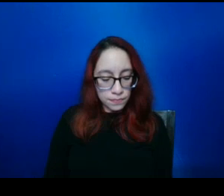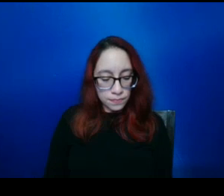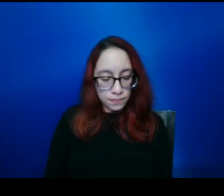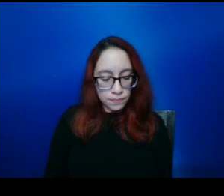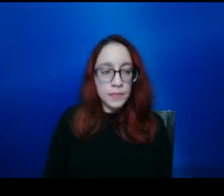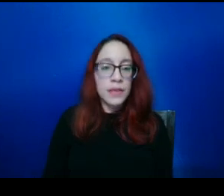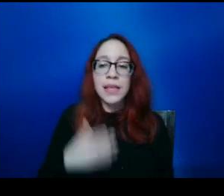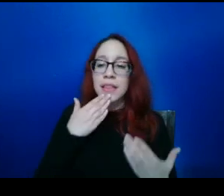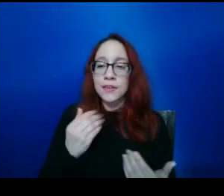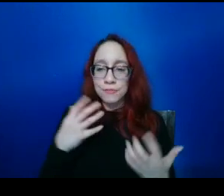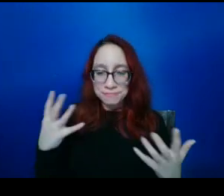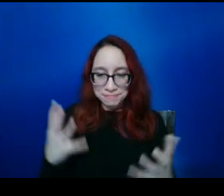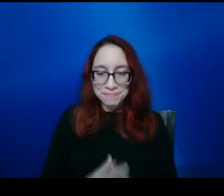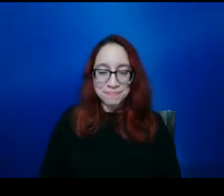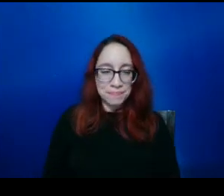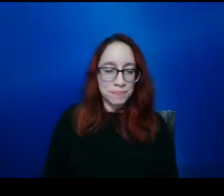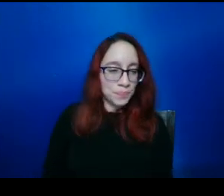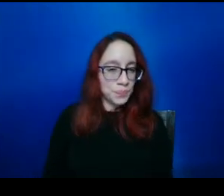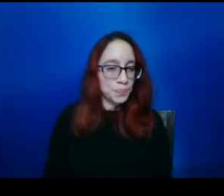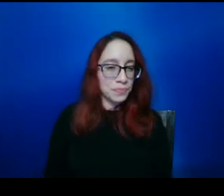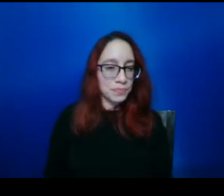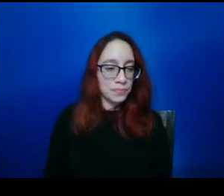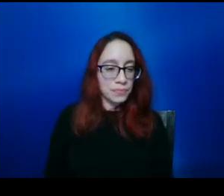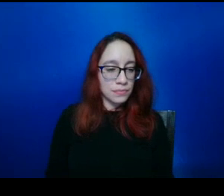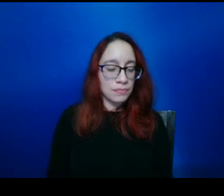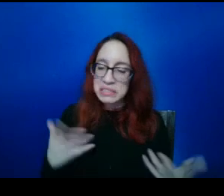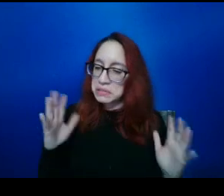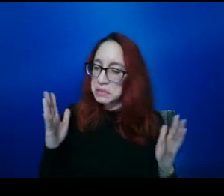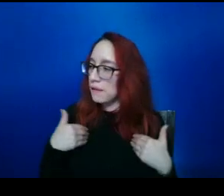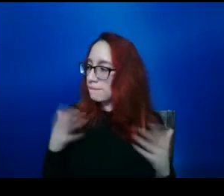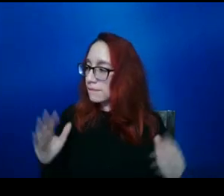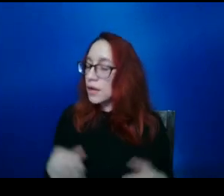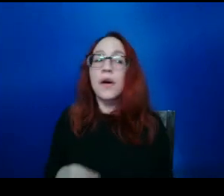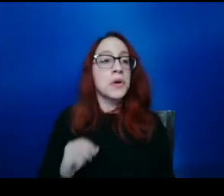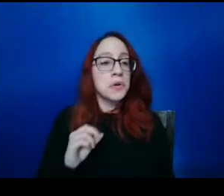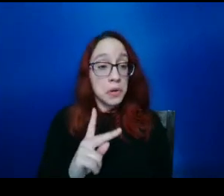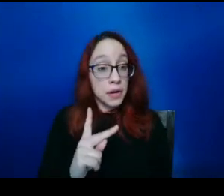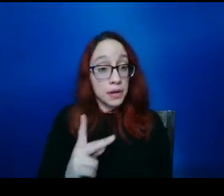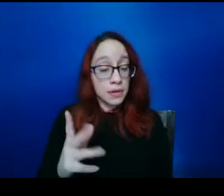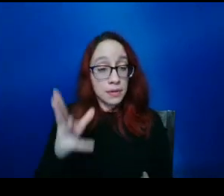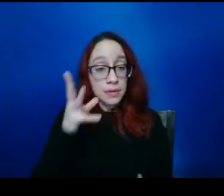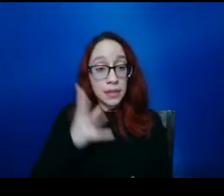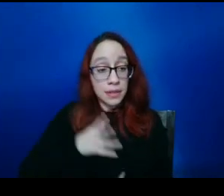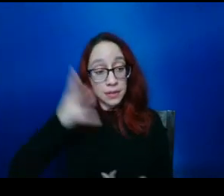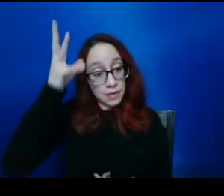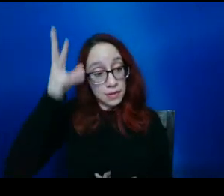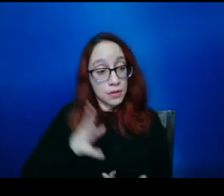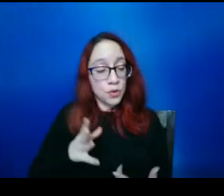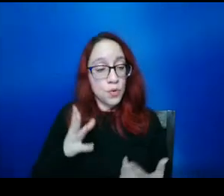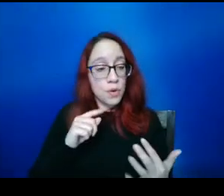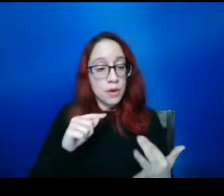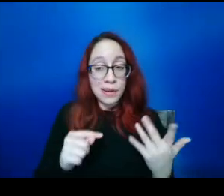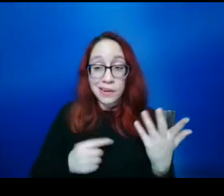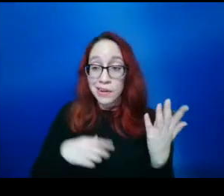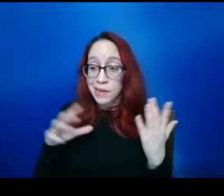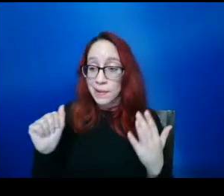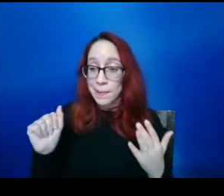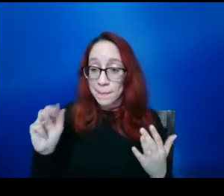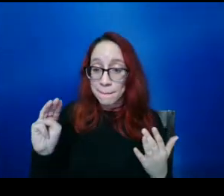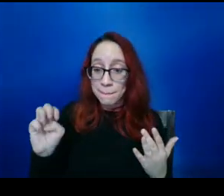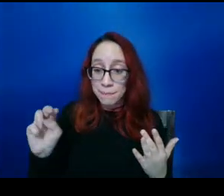Thank you very much. That's all I have. All right. Ladies and gentlemen, before us are a series of amendments. If